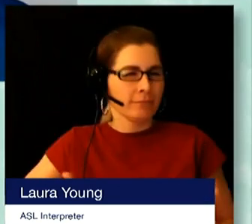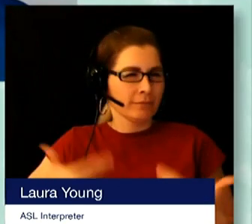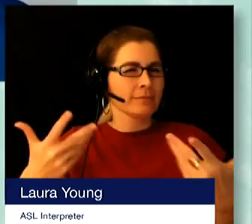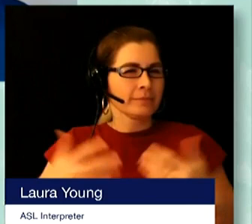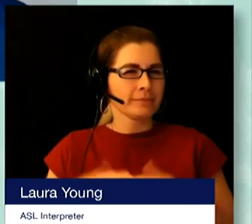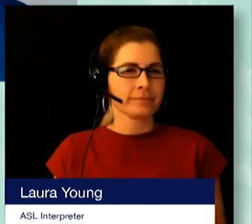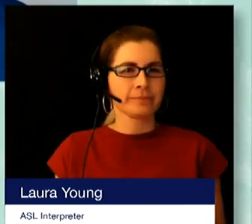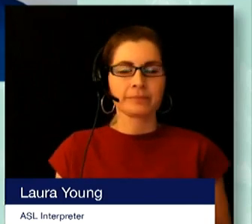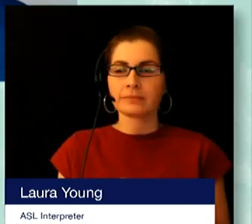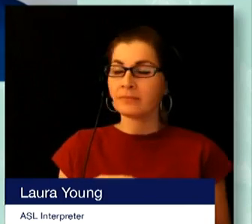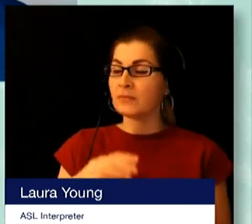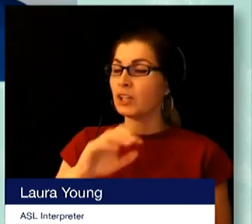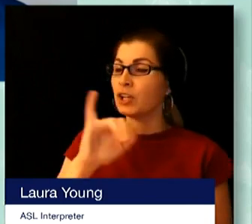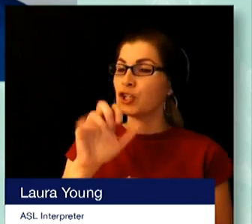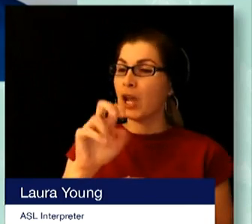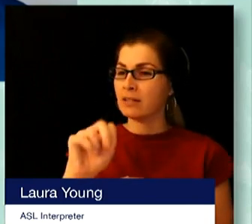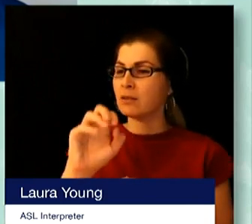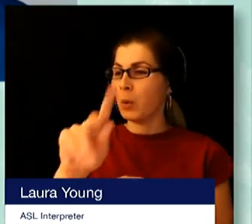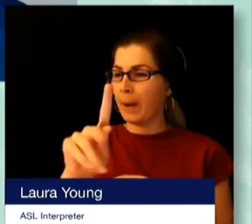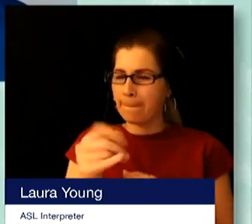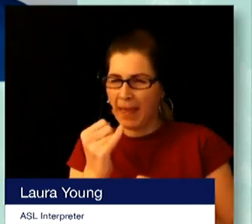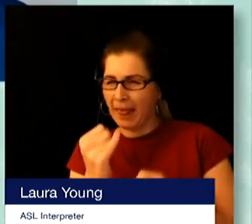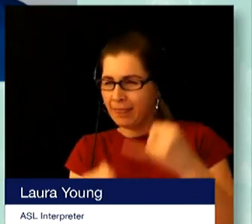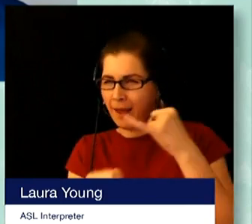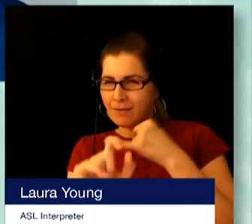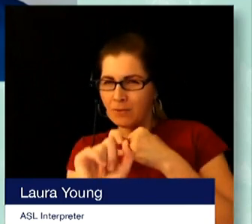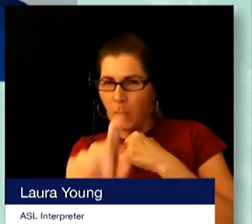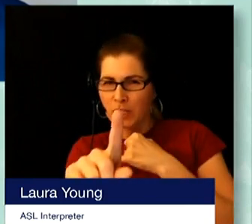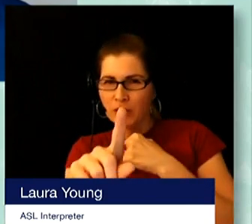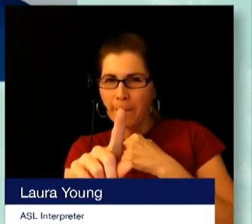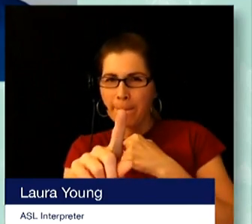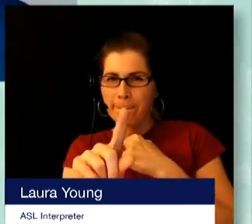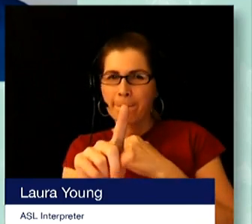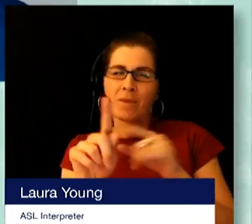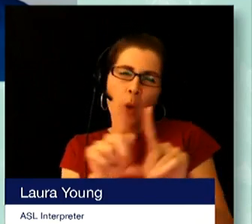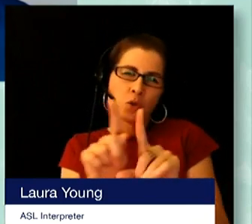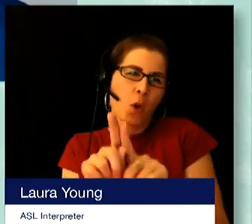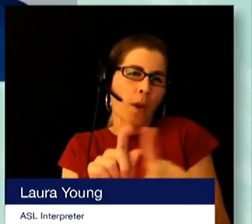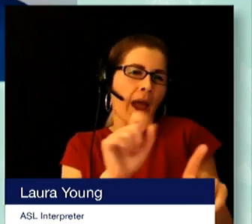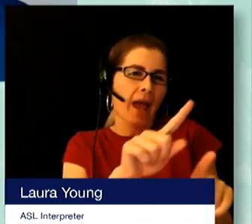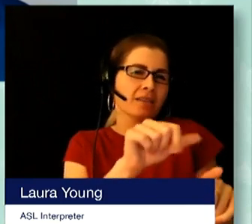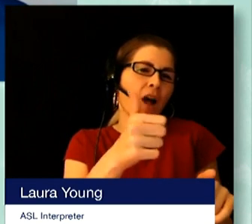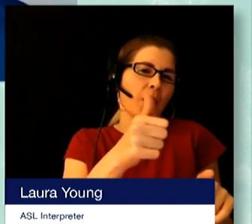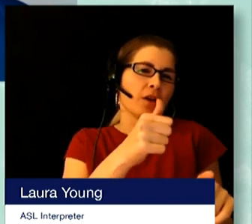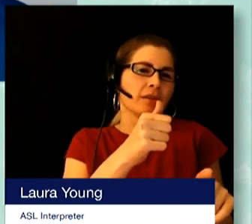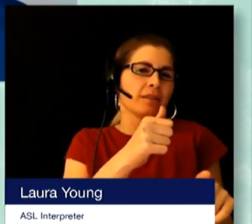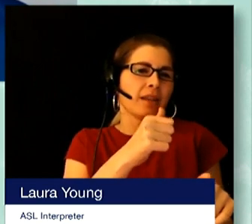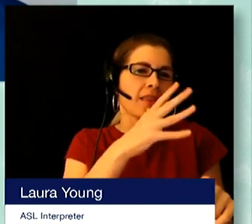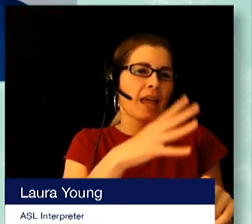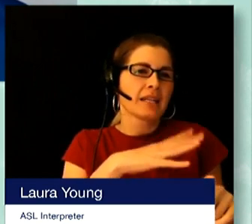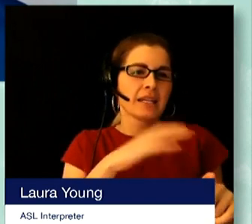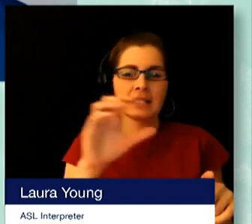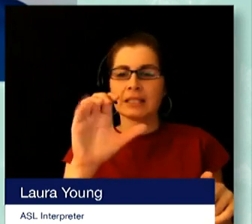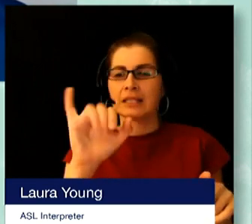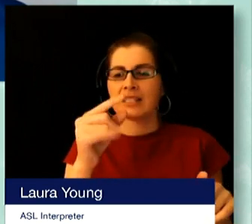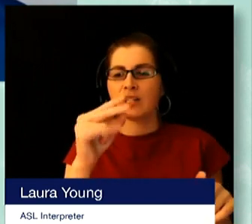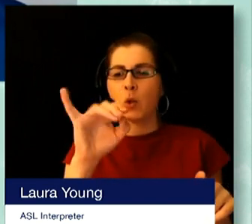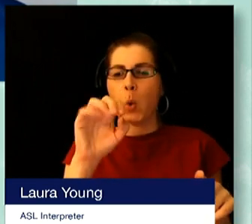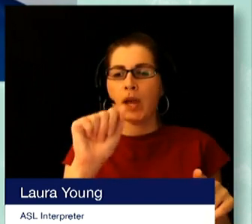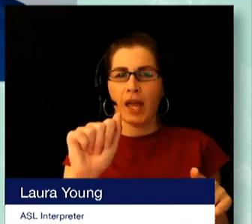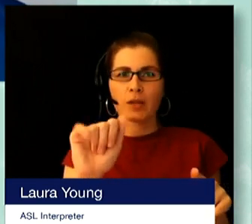Yeah, Jason, we'll end on this question. And it's a question that I also asked to Cyntoia, given the experience she went through with the governor in her